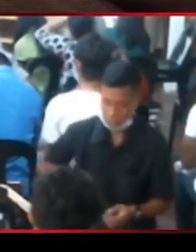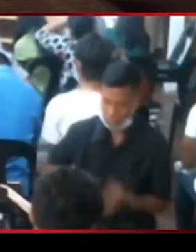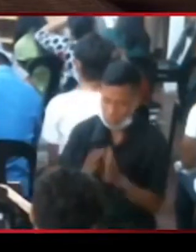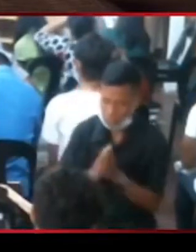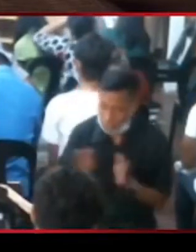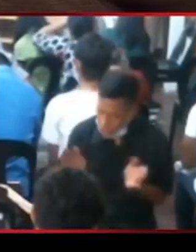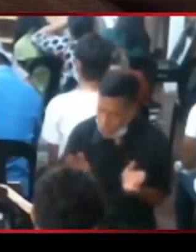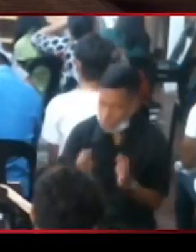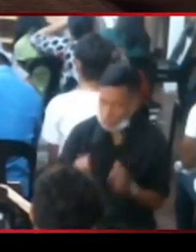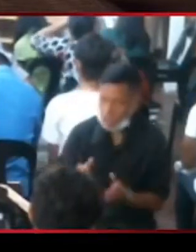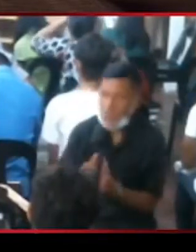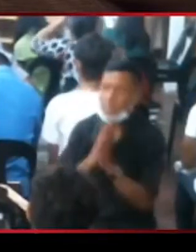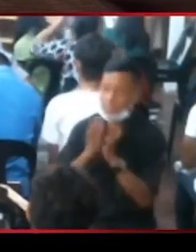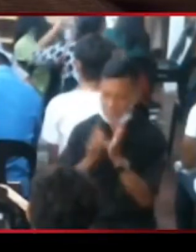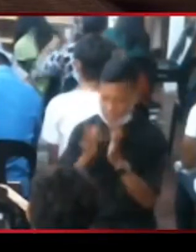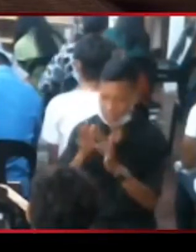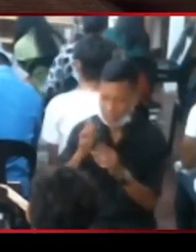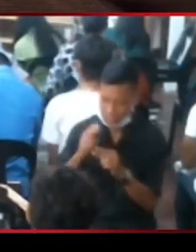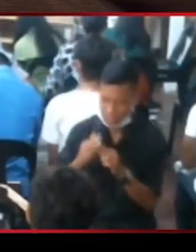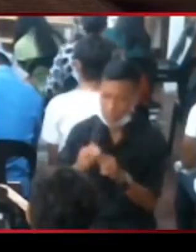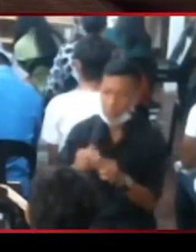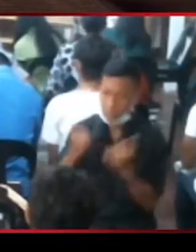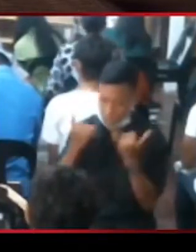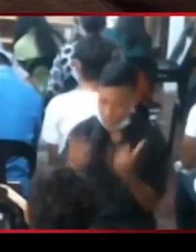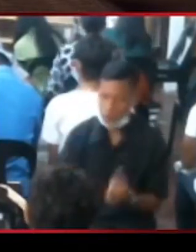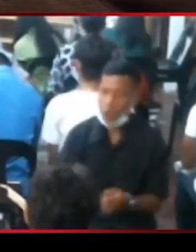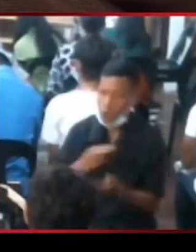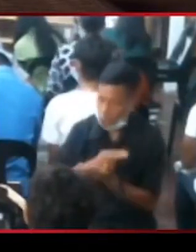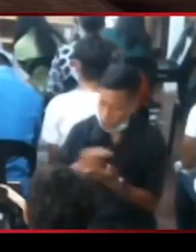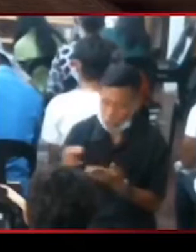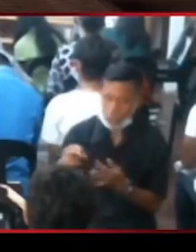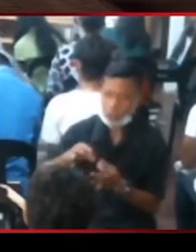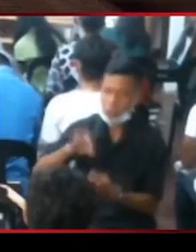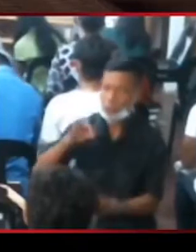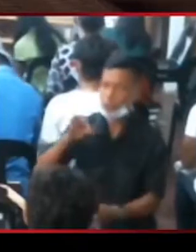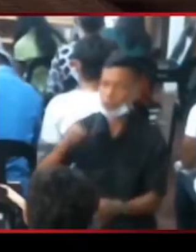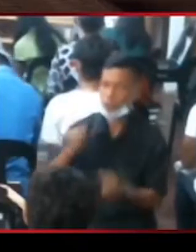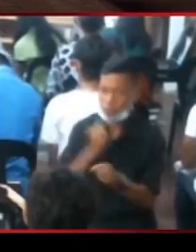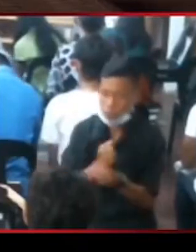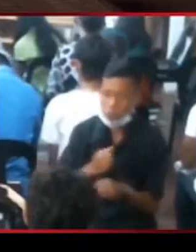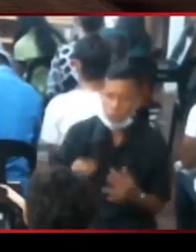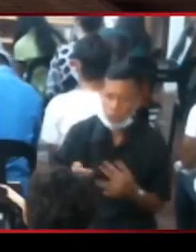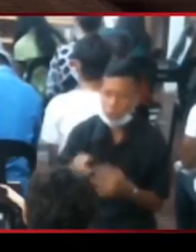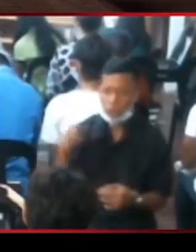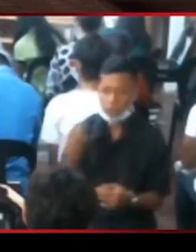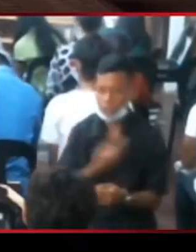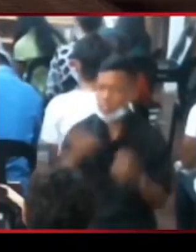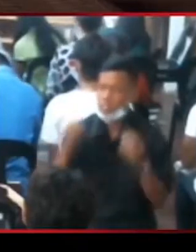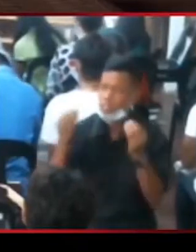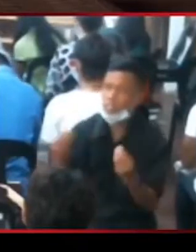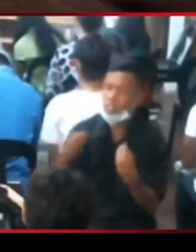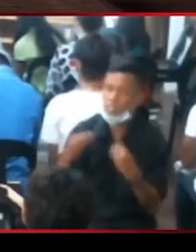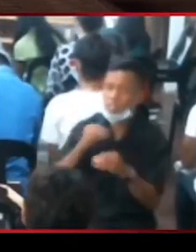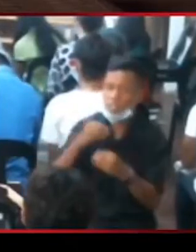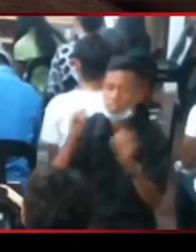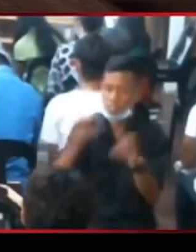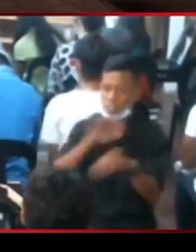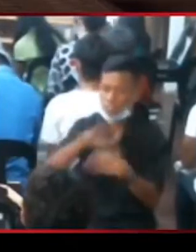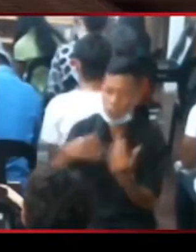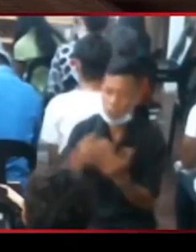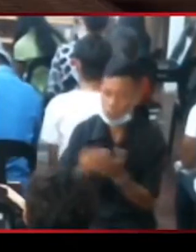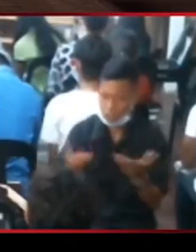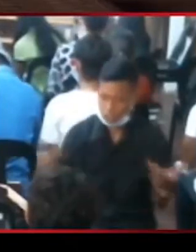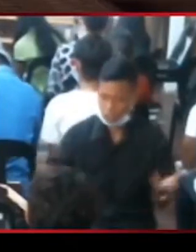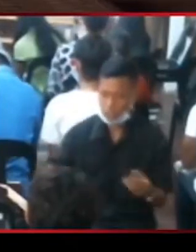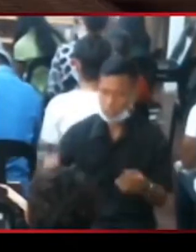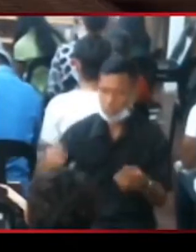God. We ask in Jesus' name now that the Holy Spirit would work through us, teach us all these things, dear Lord, that